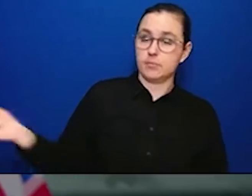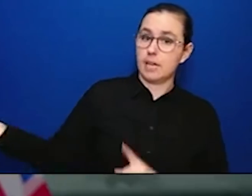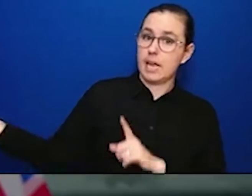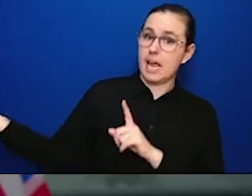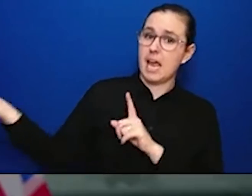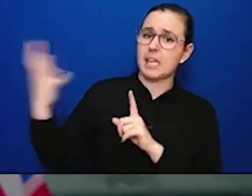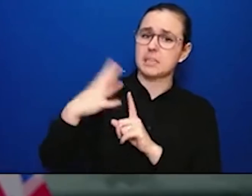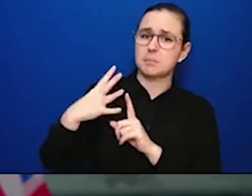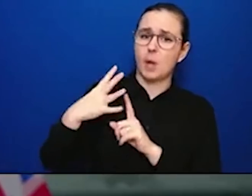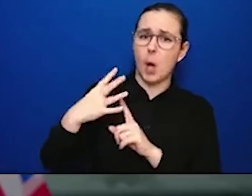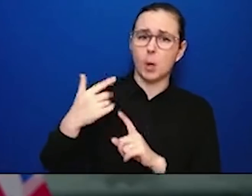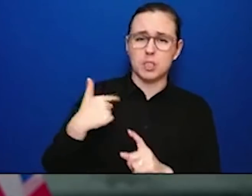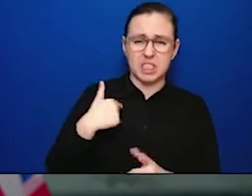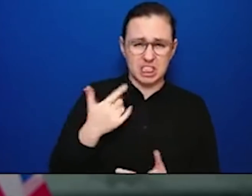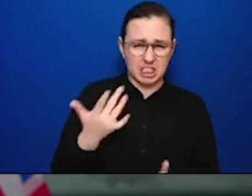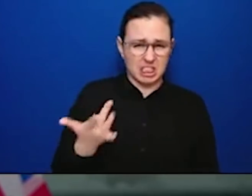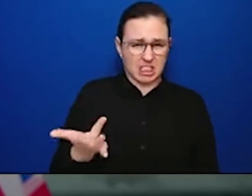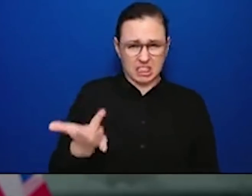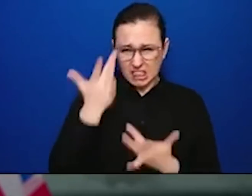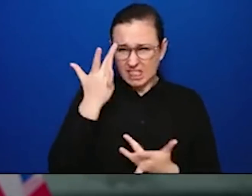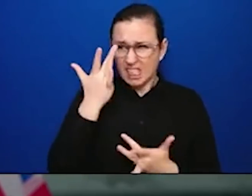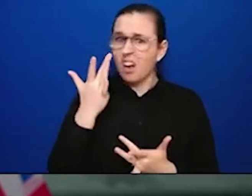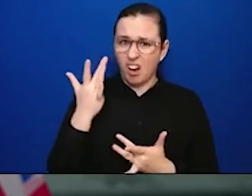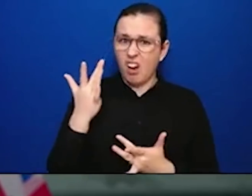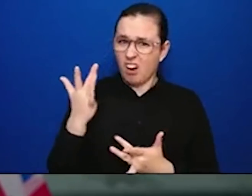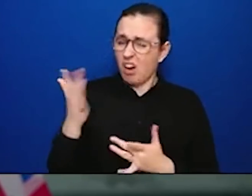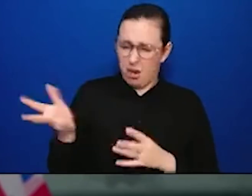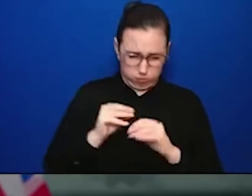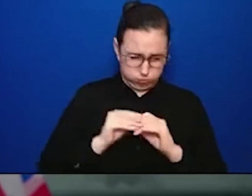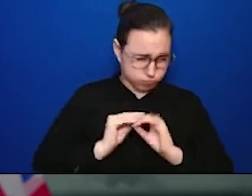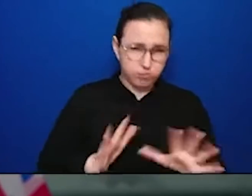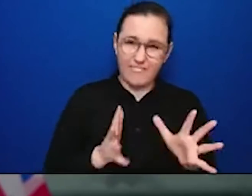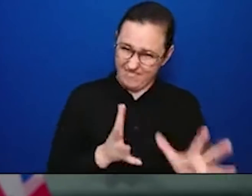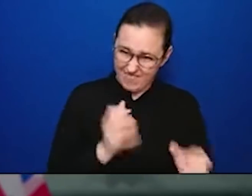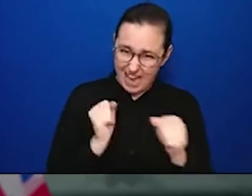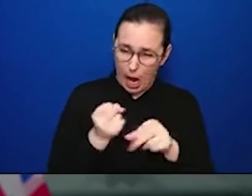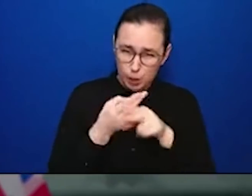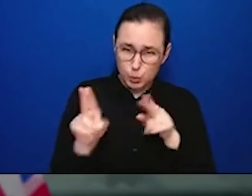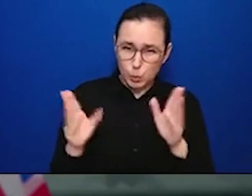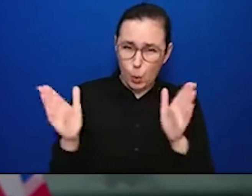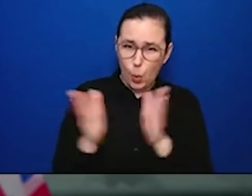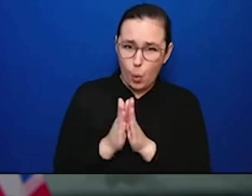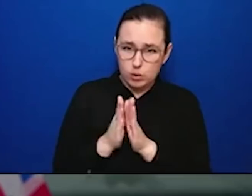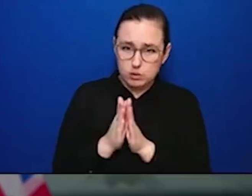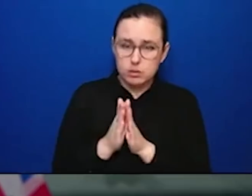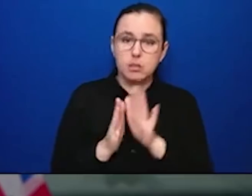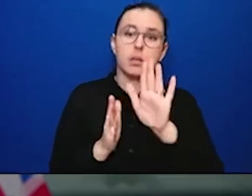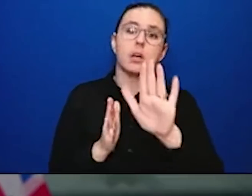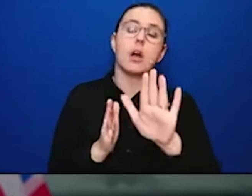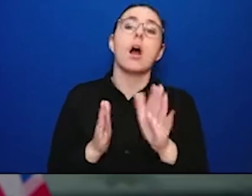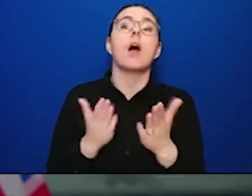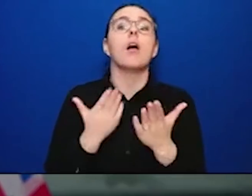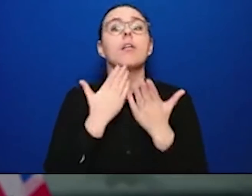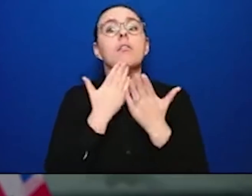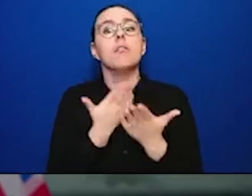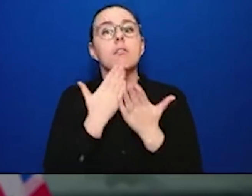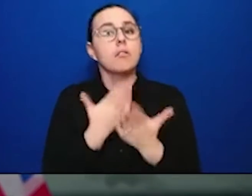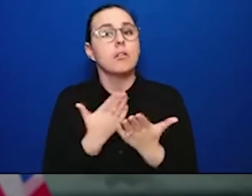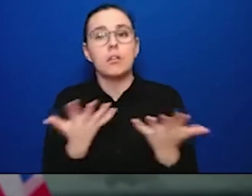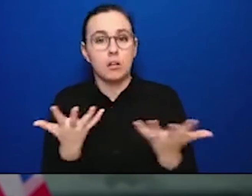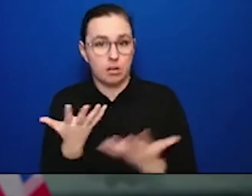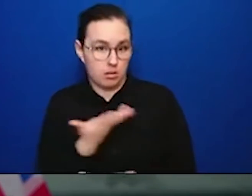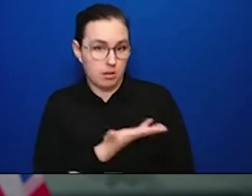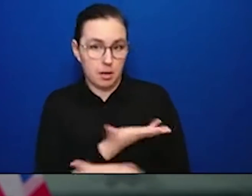of illness for many people. And I just want to say I'm very thankful that this strain has arisen now, not earlier on in